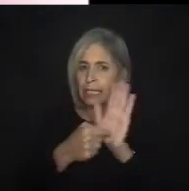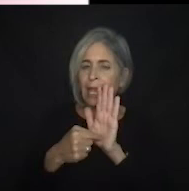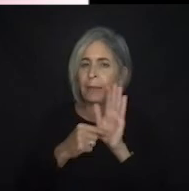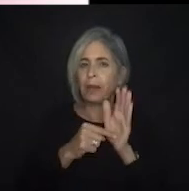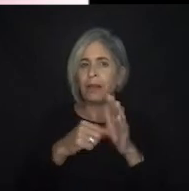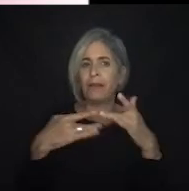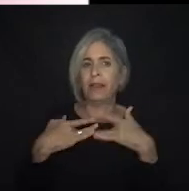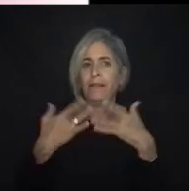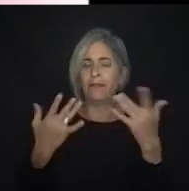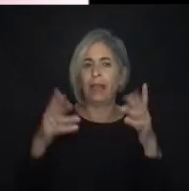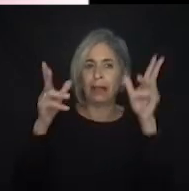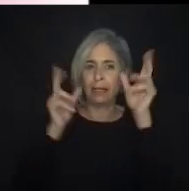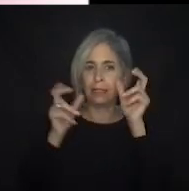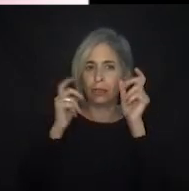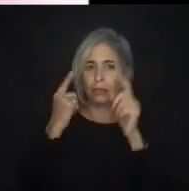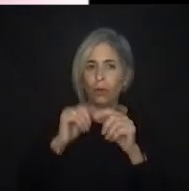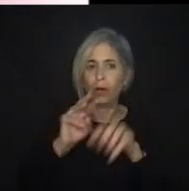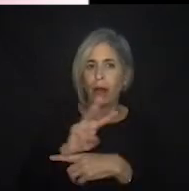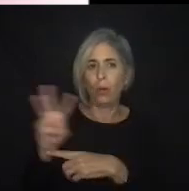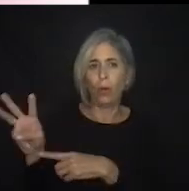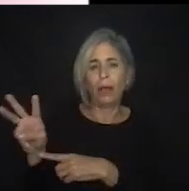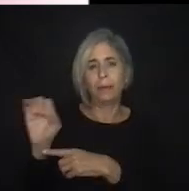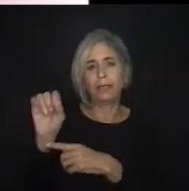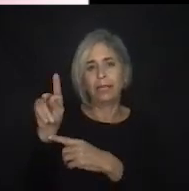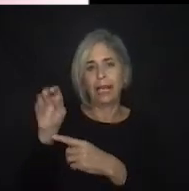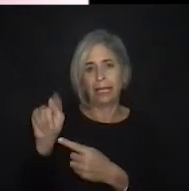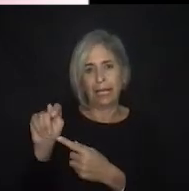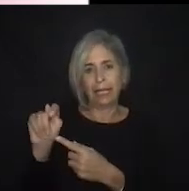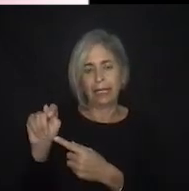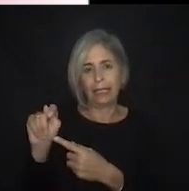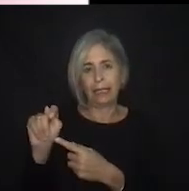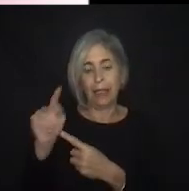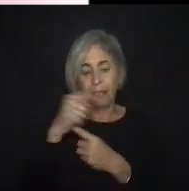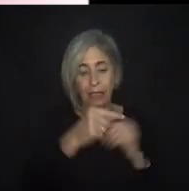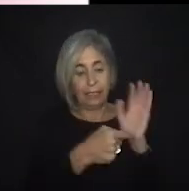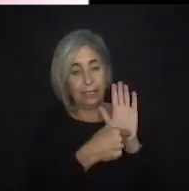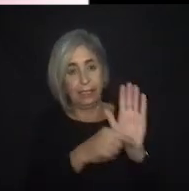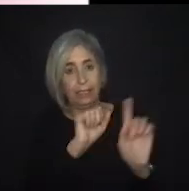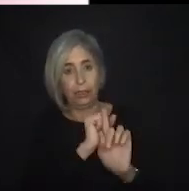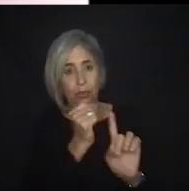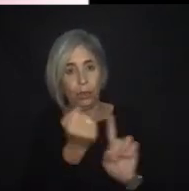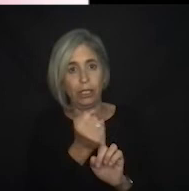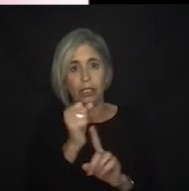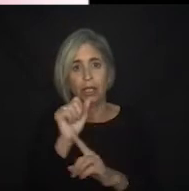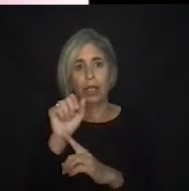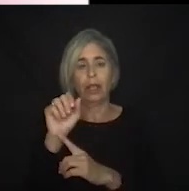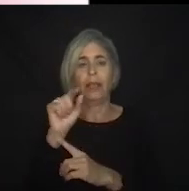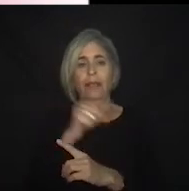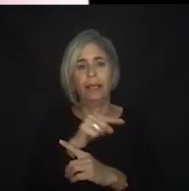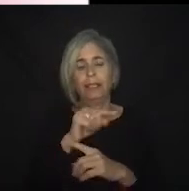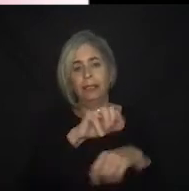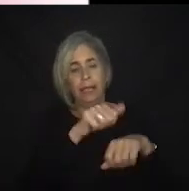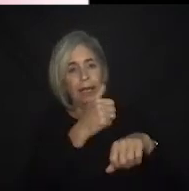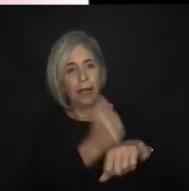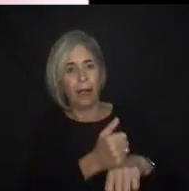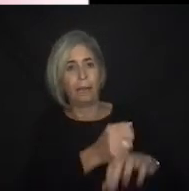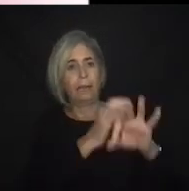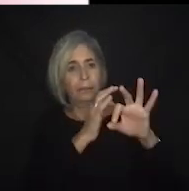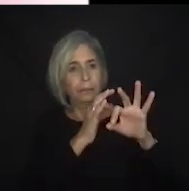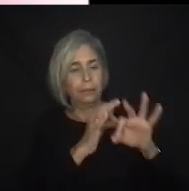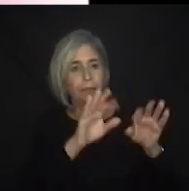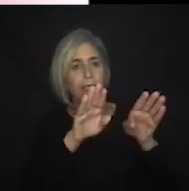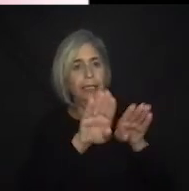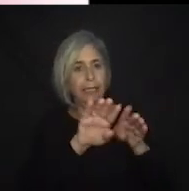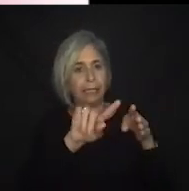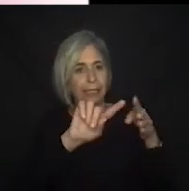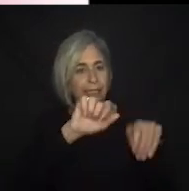event listener for our WebSocket since it's event-driven. So in this case, the WebSocket is set up, its status is set to